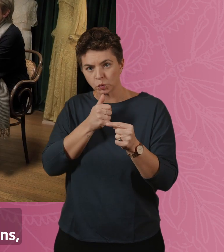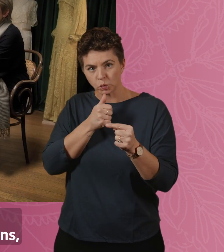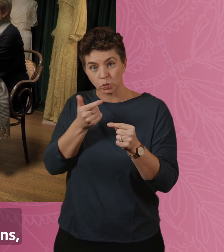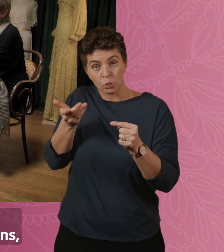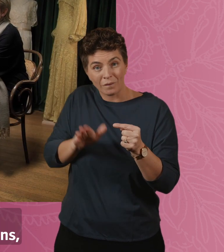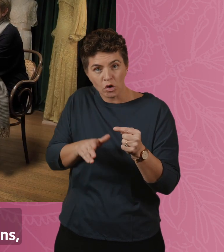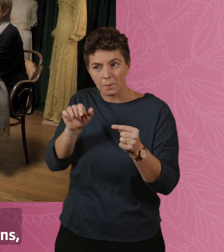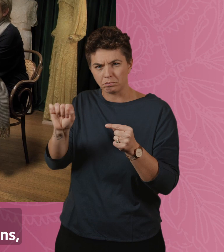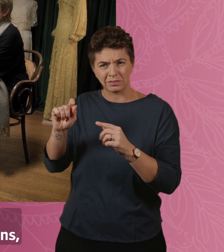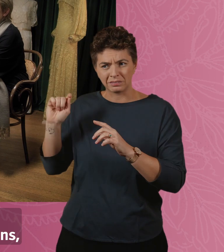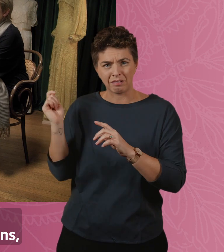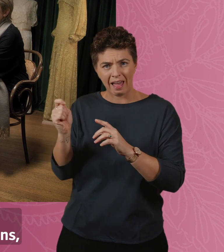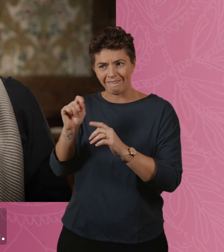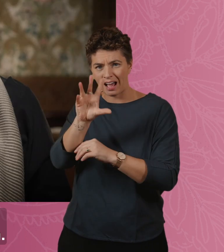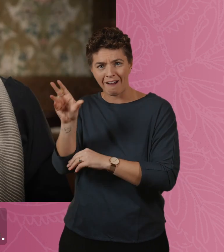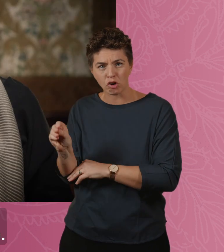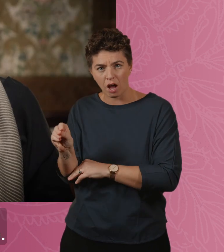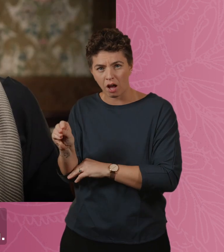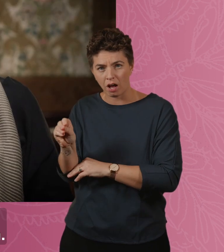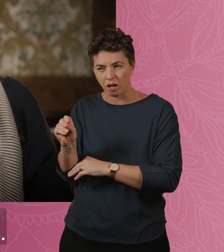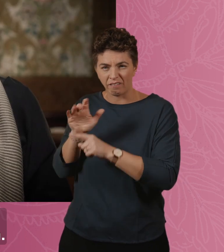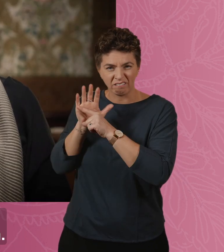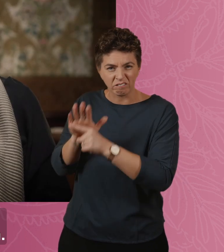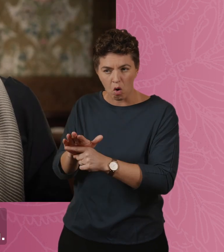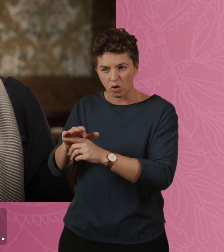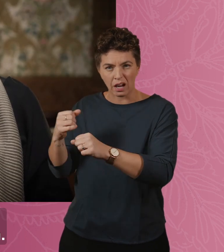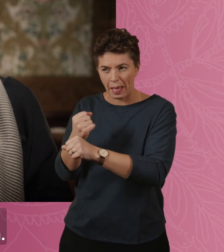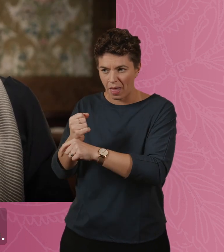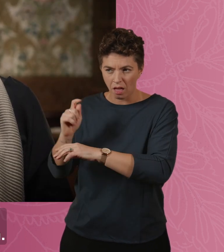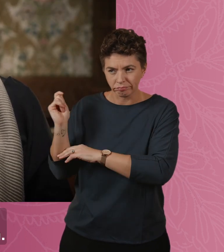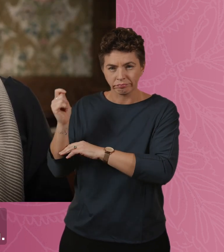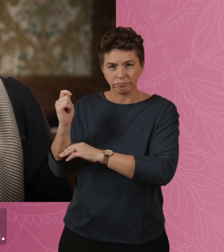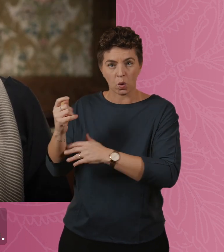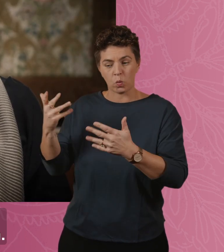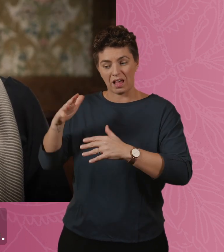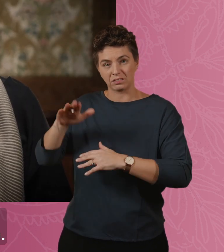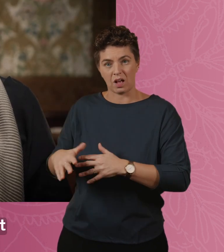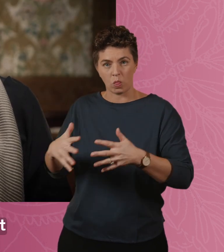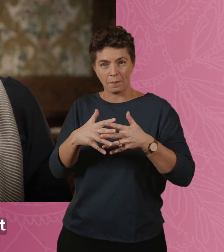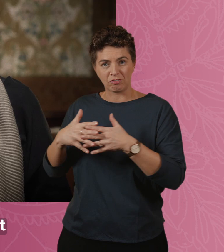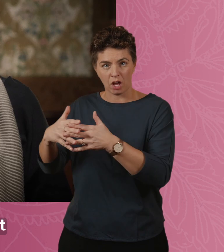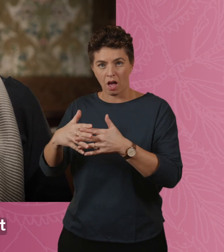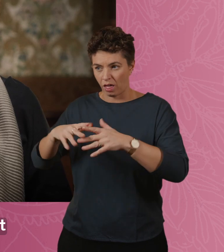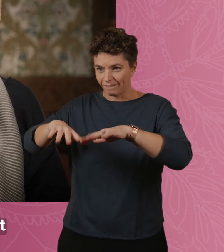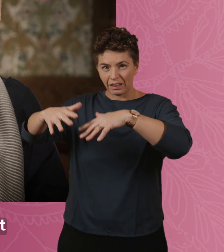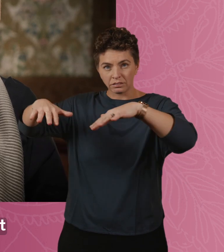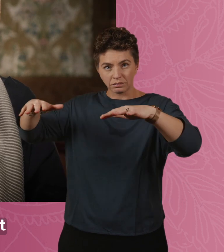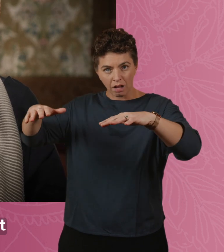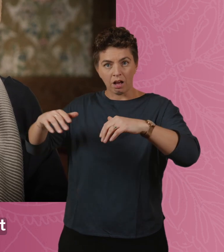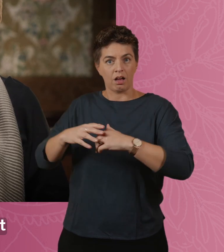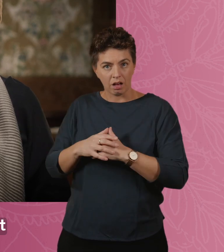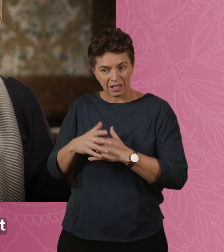was produced by enslaved Africans, used as forced labour in the cotton fields of the US South. And so this